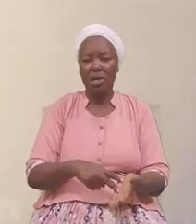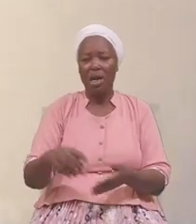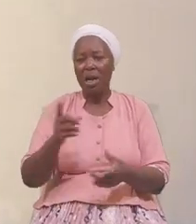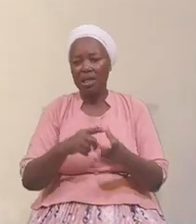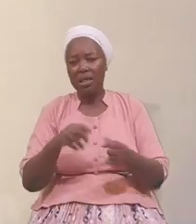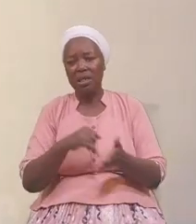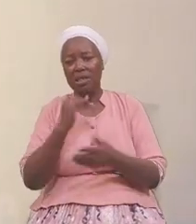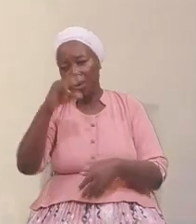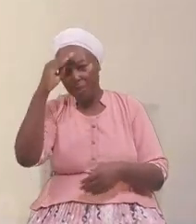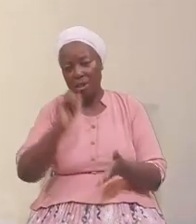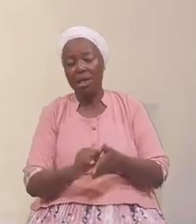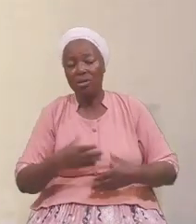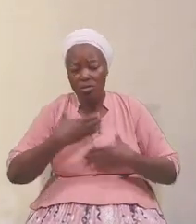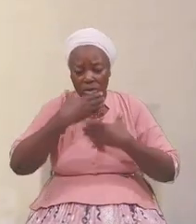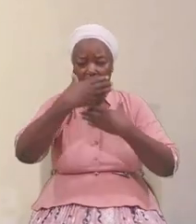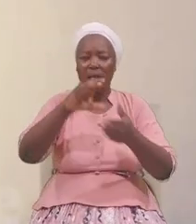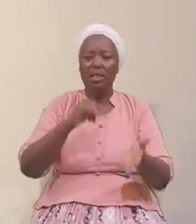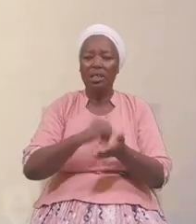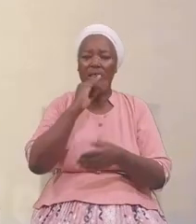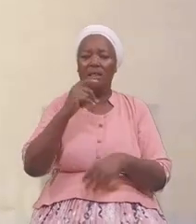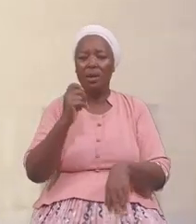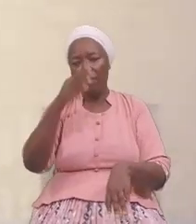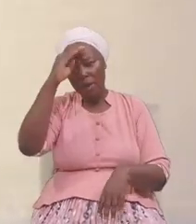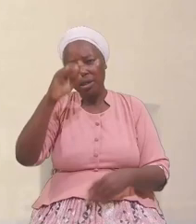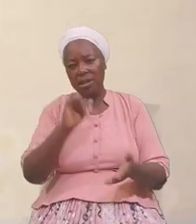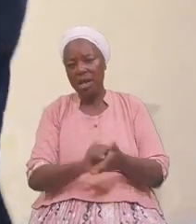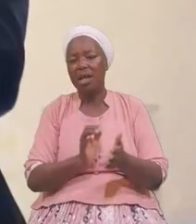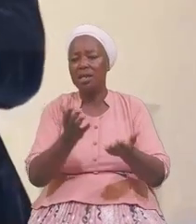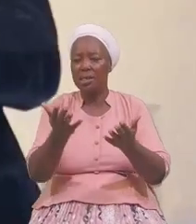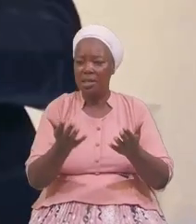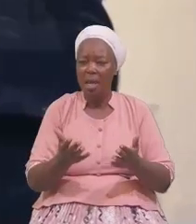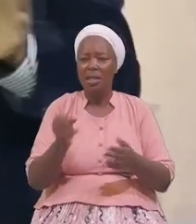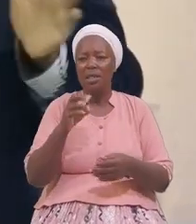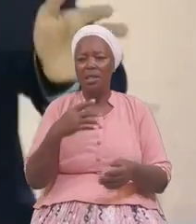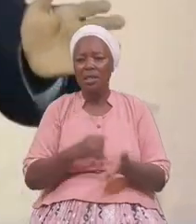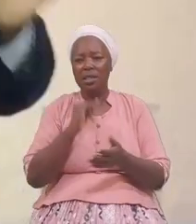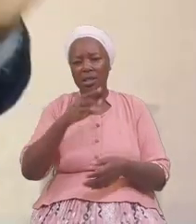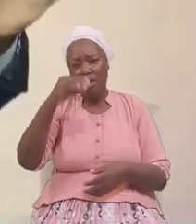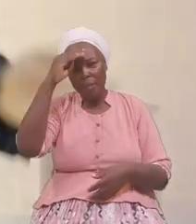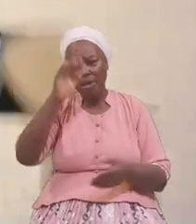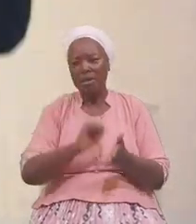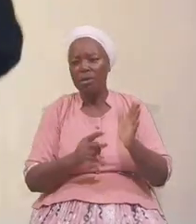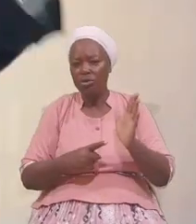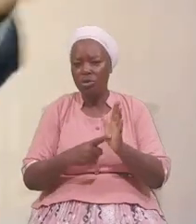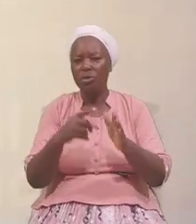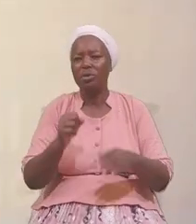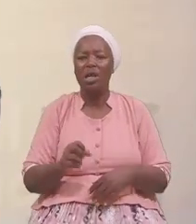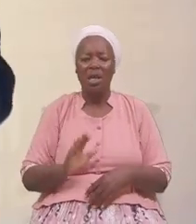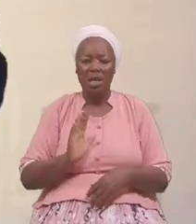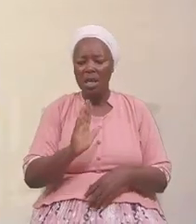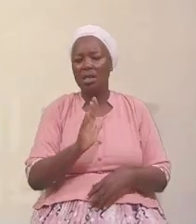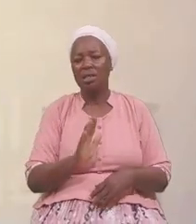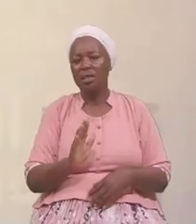that cries out. It's the man that desires. It's the man that shows his